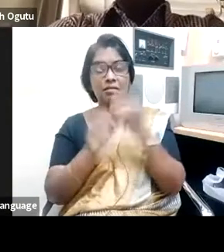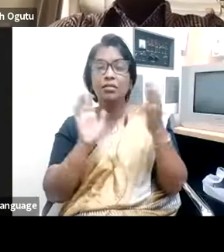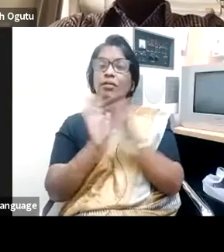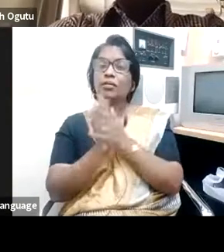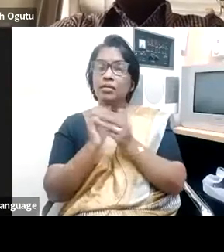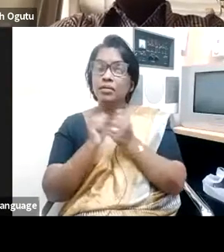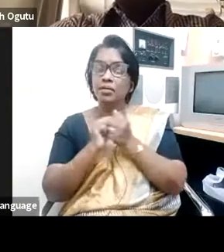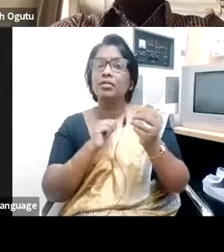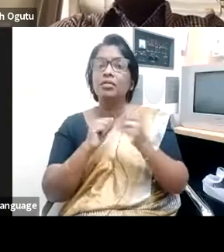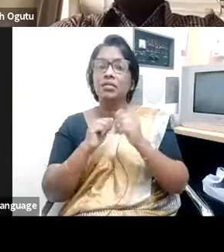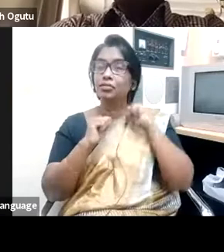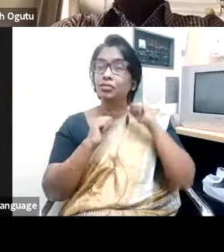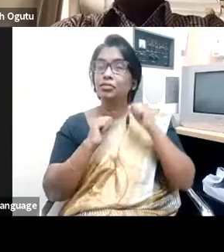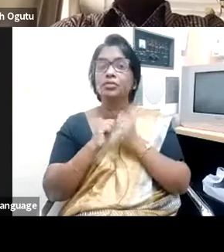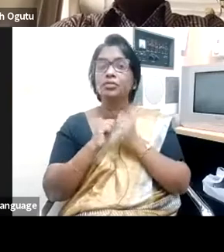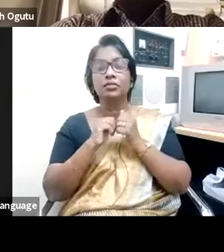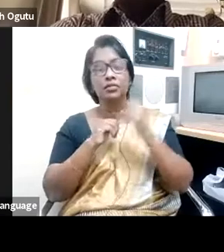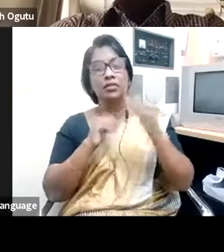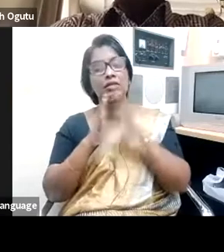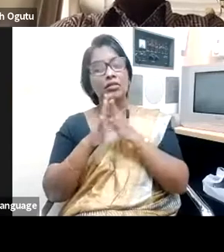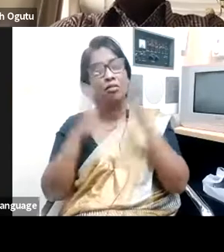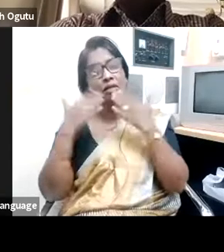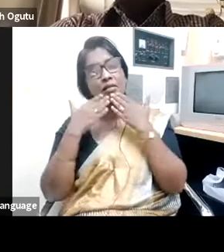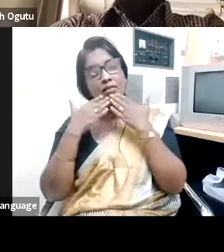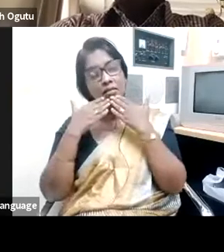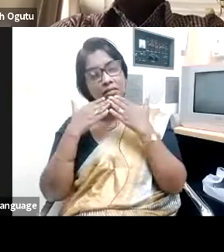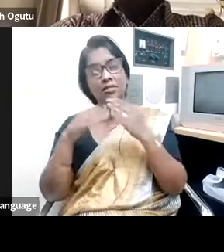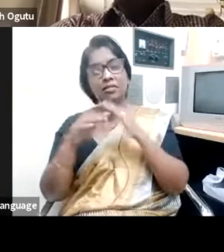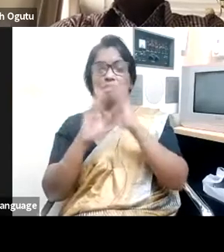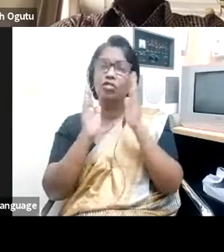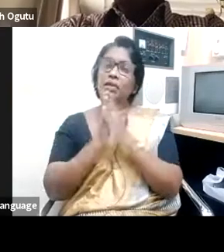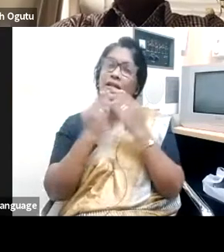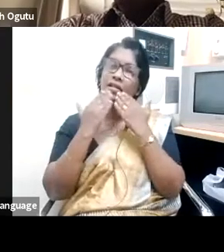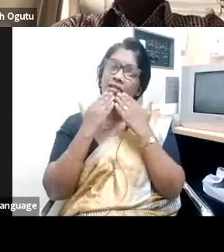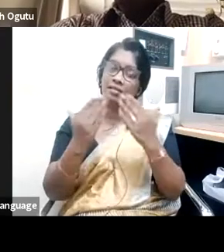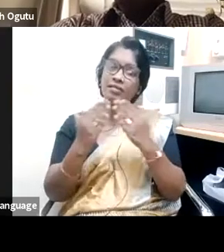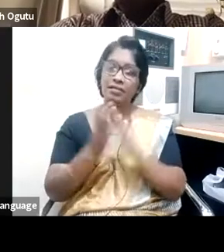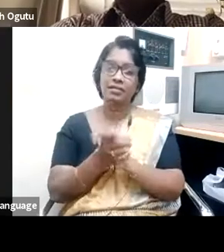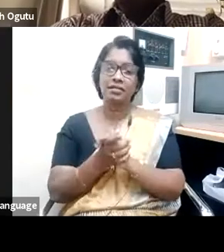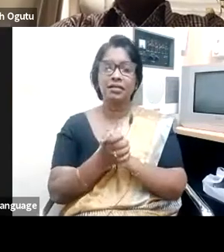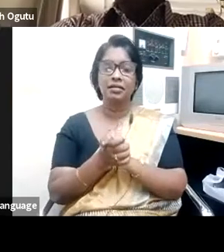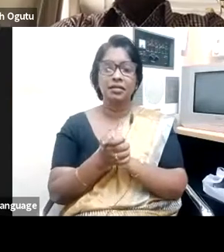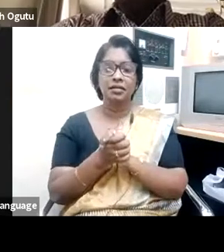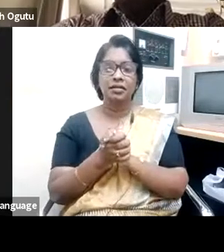much, panelists, and thank you very much, everyone. Until next time, stay well and safe. Thank you. Have a good evening.